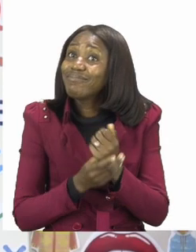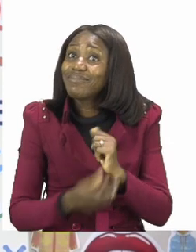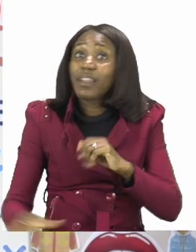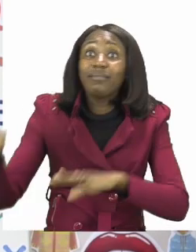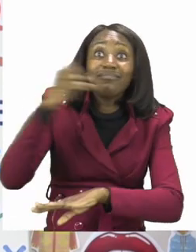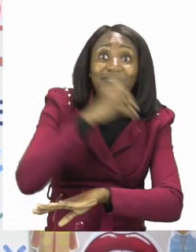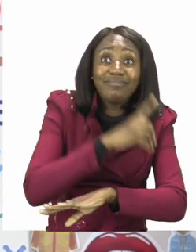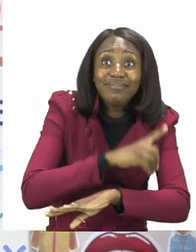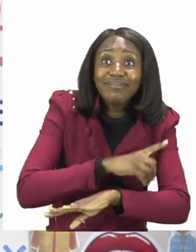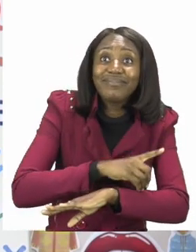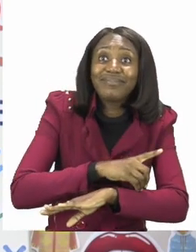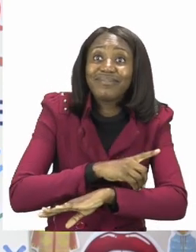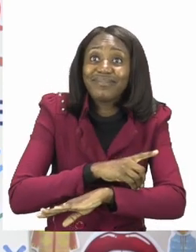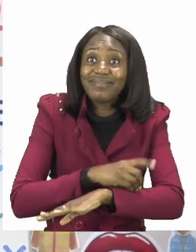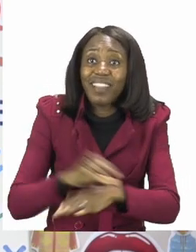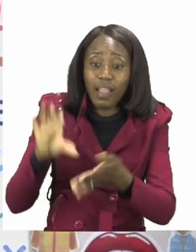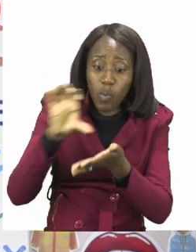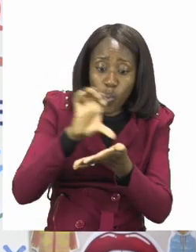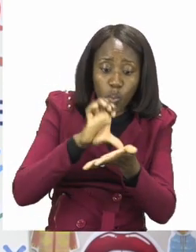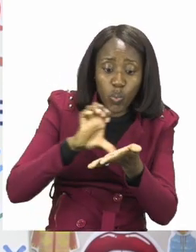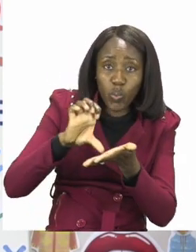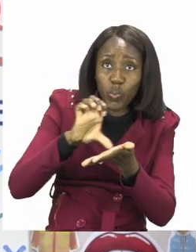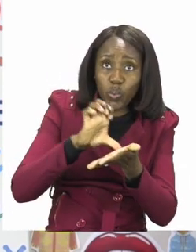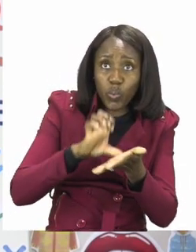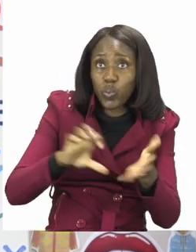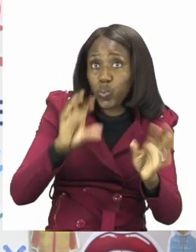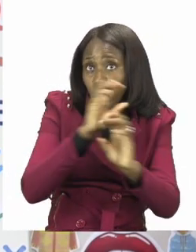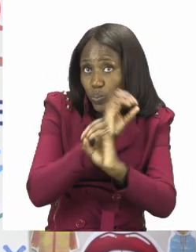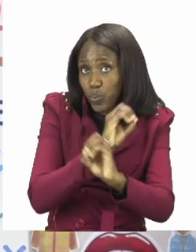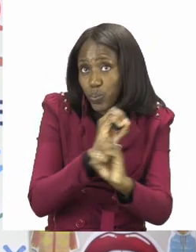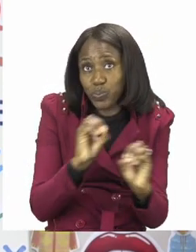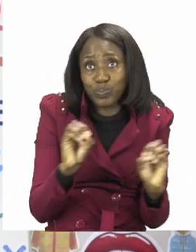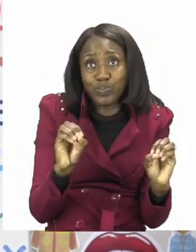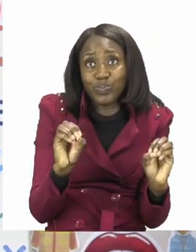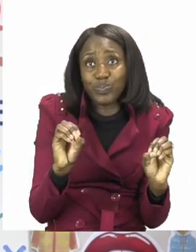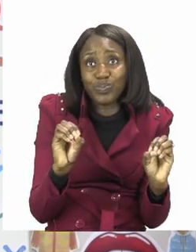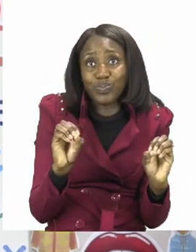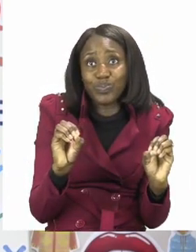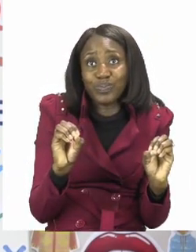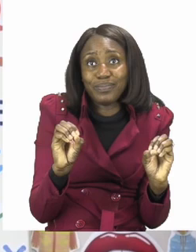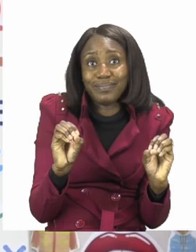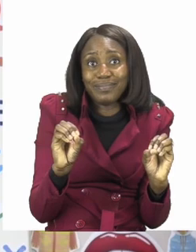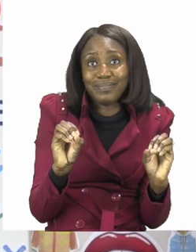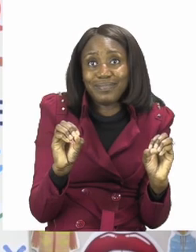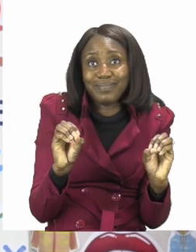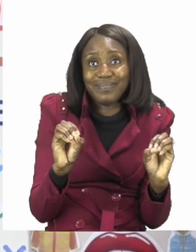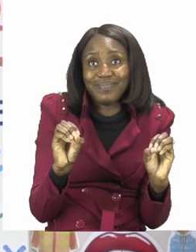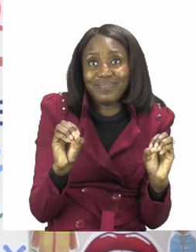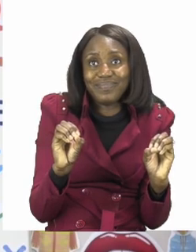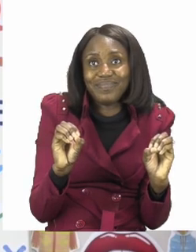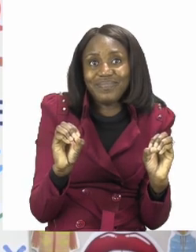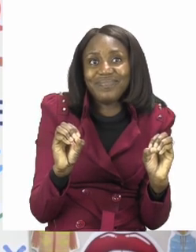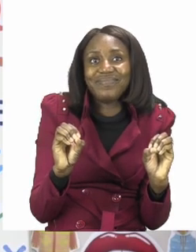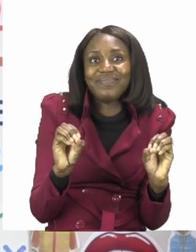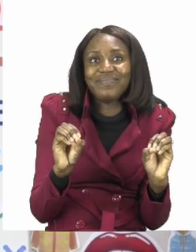Sanitize every day so the germs can stay